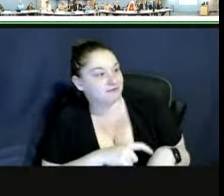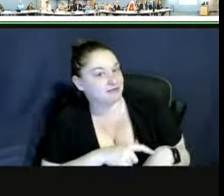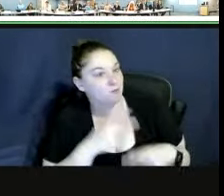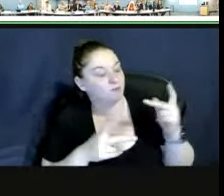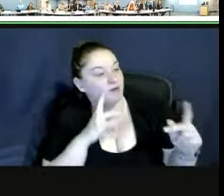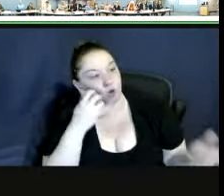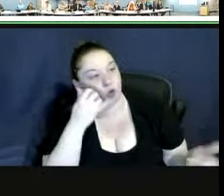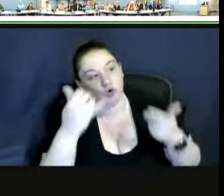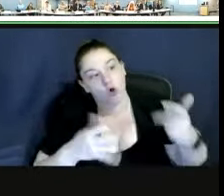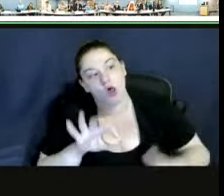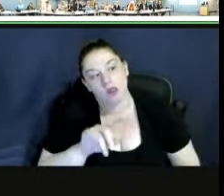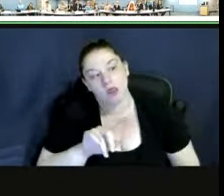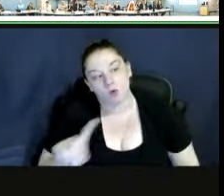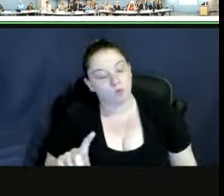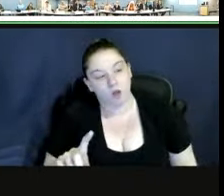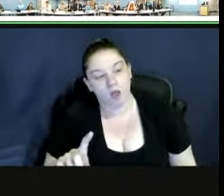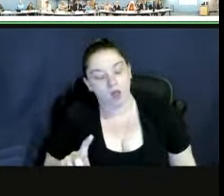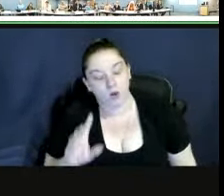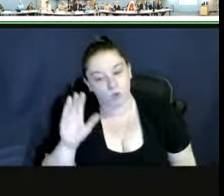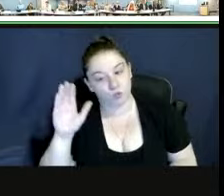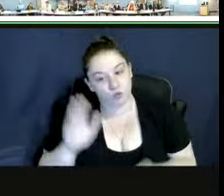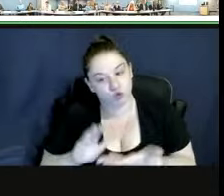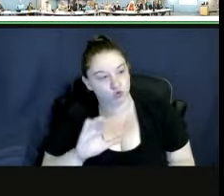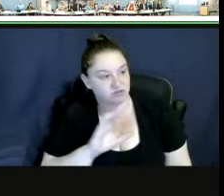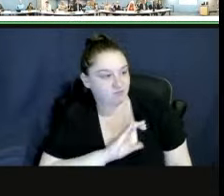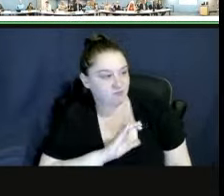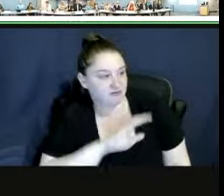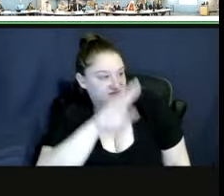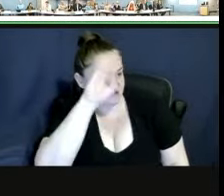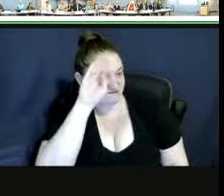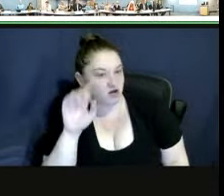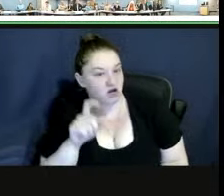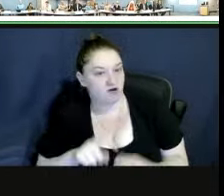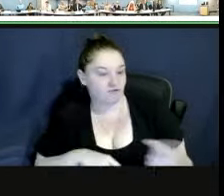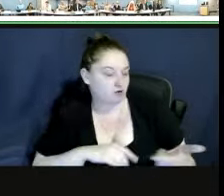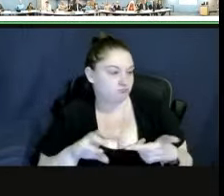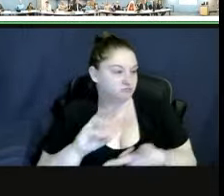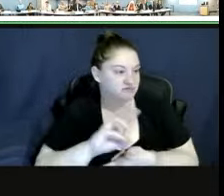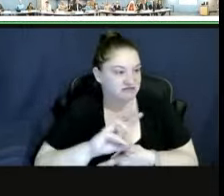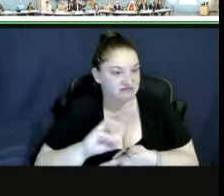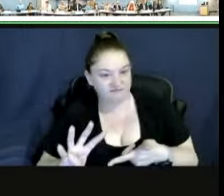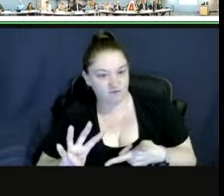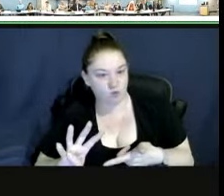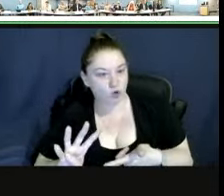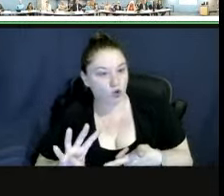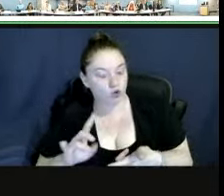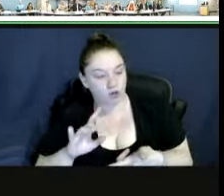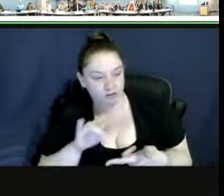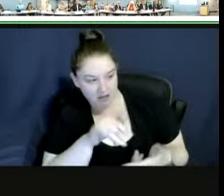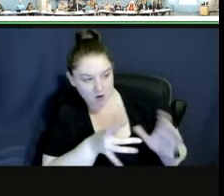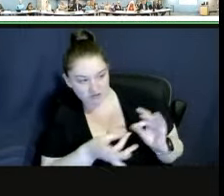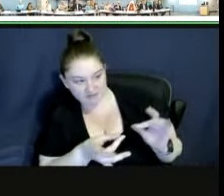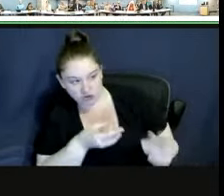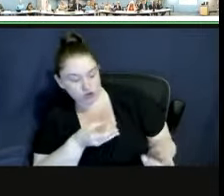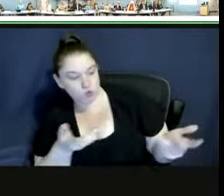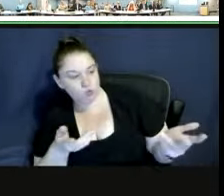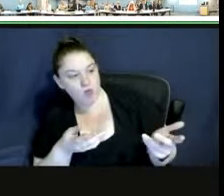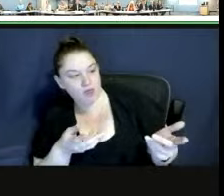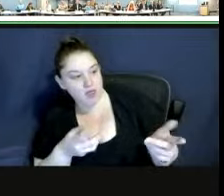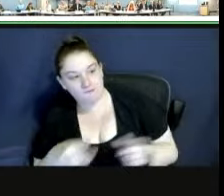911 in terms of, you know, reducing police and fire by, you know, six and four, as mentioned on this?